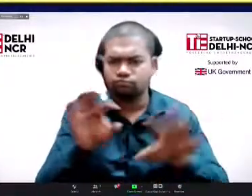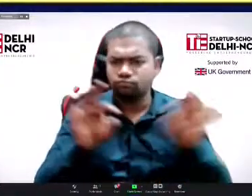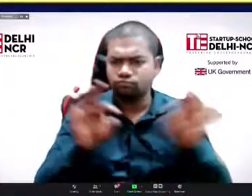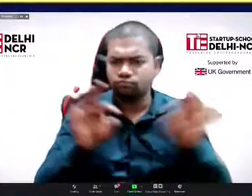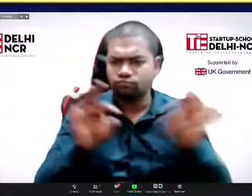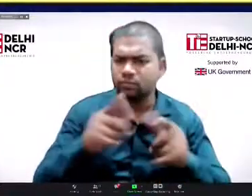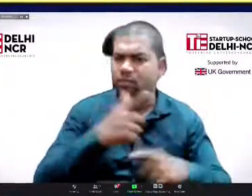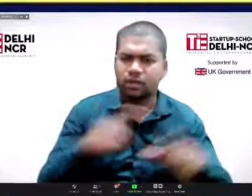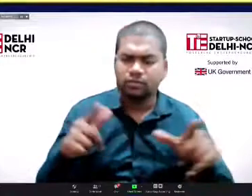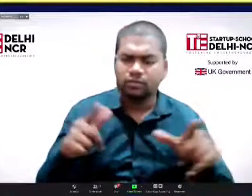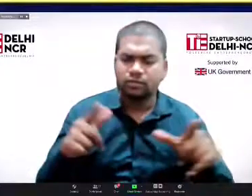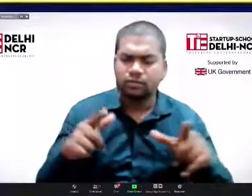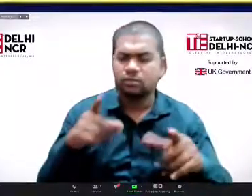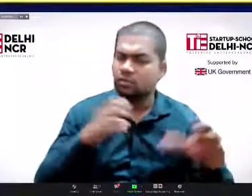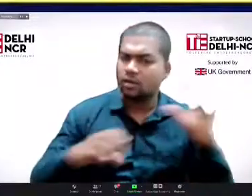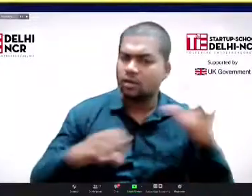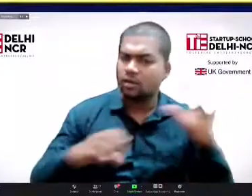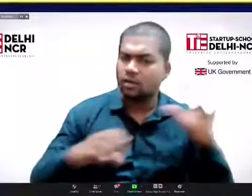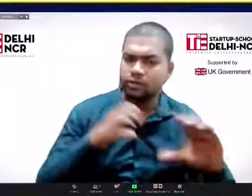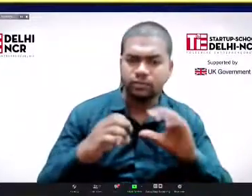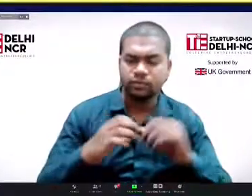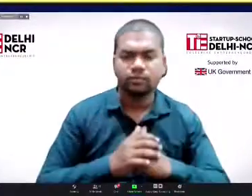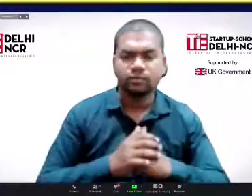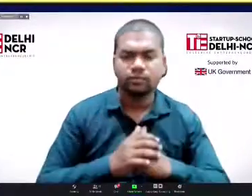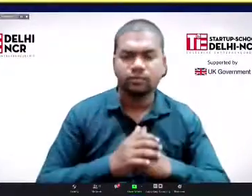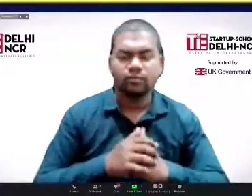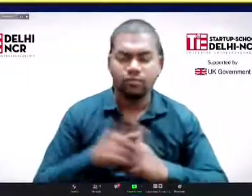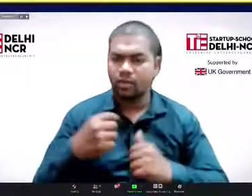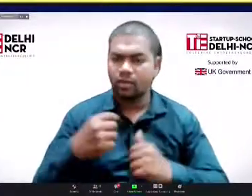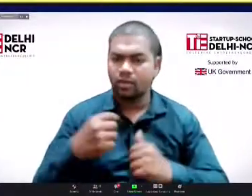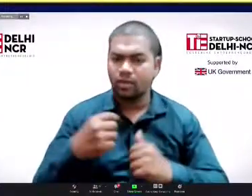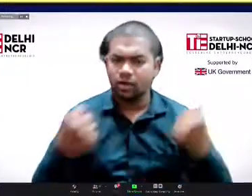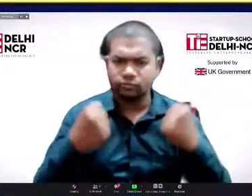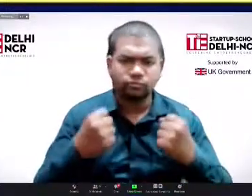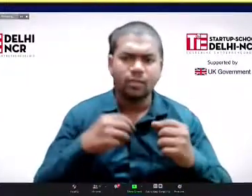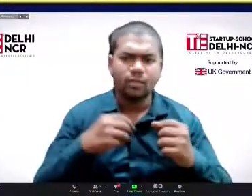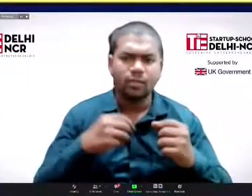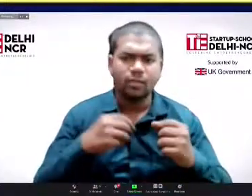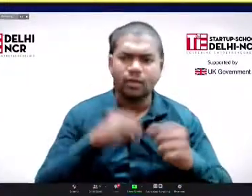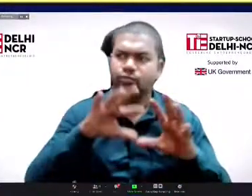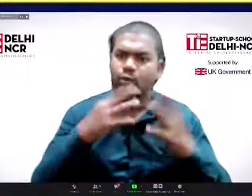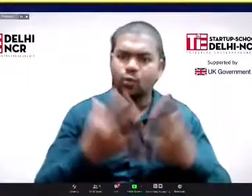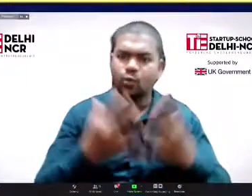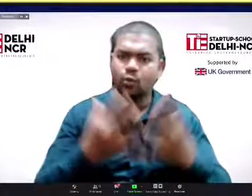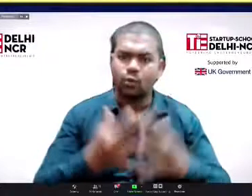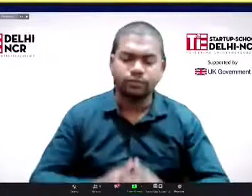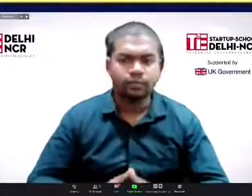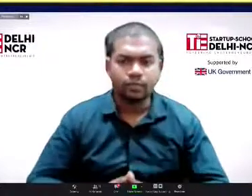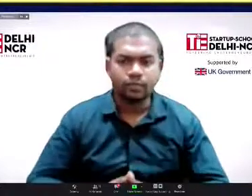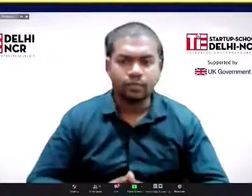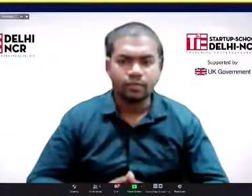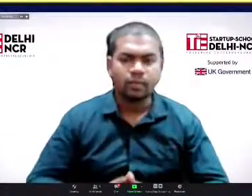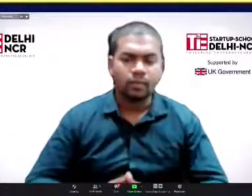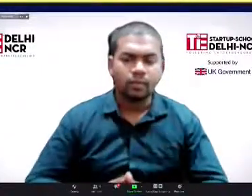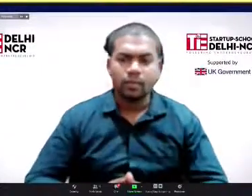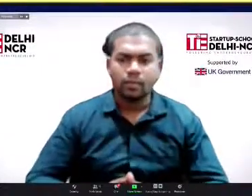language, in a way of communicating, in a certain energy that we're putting out in the world, you know, and a set of